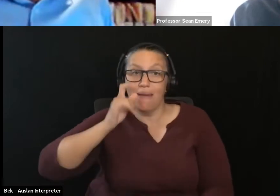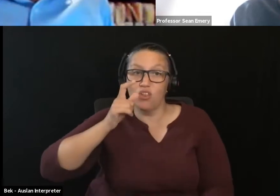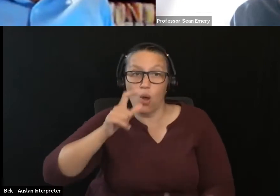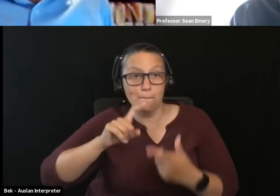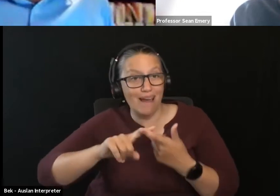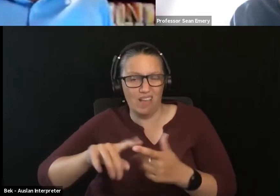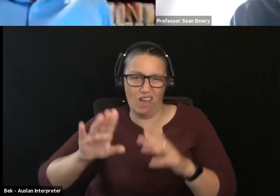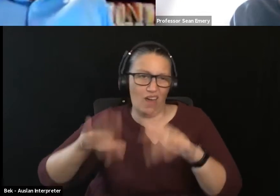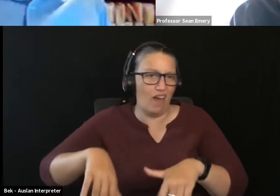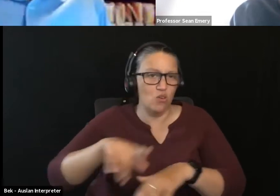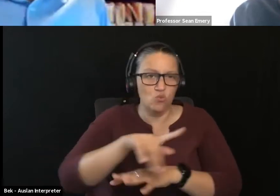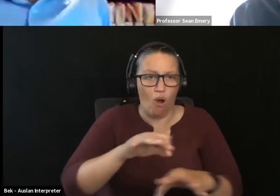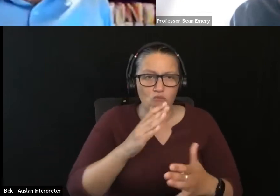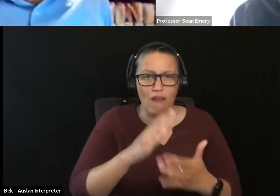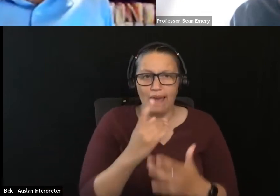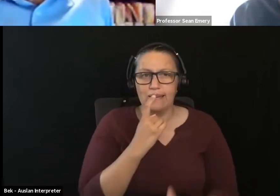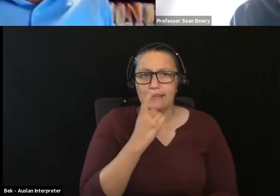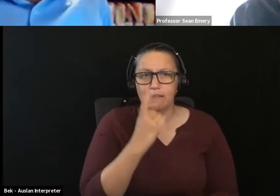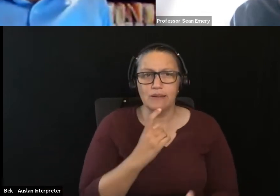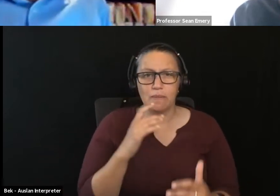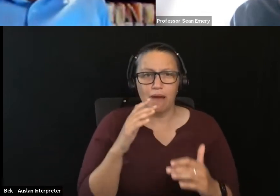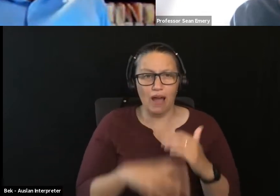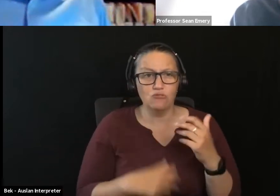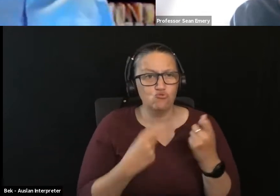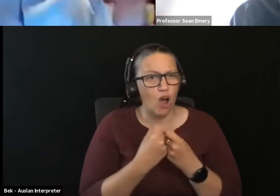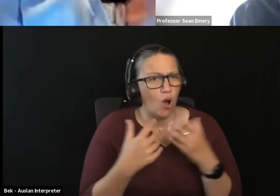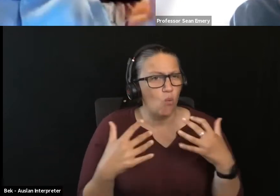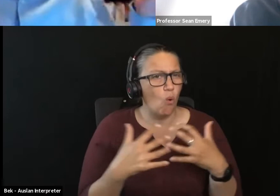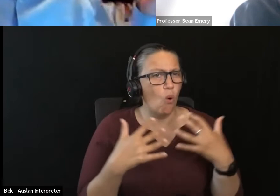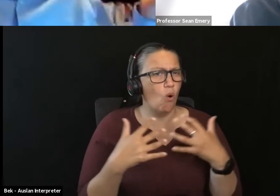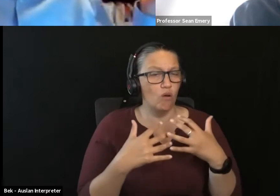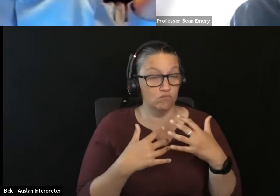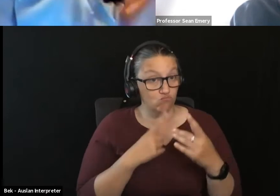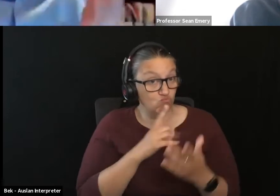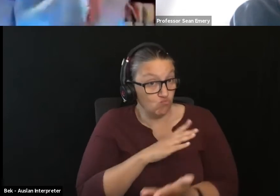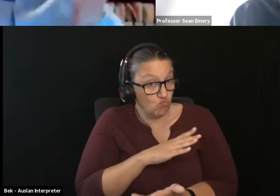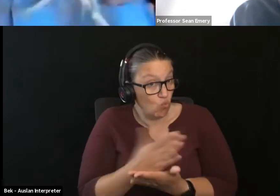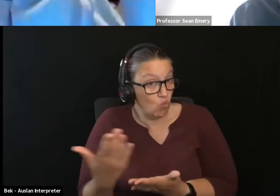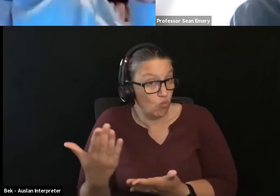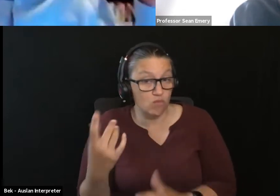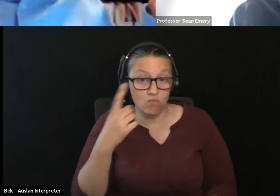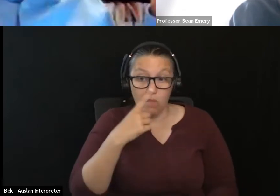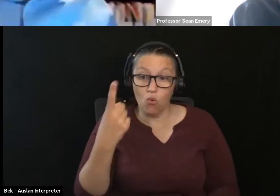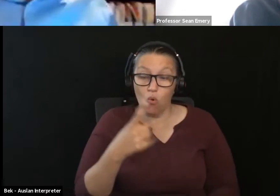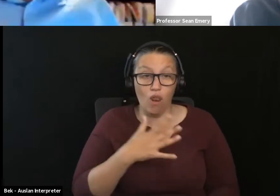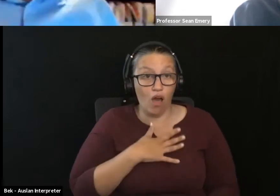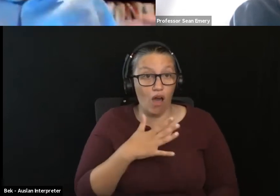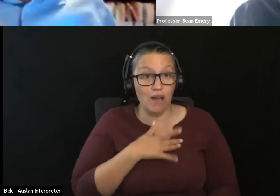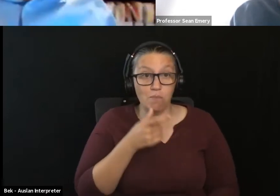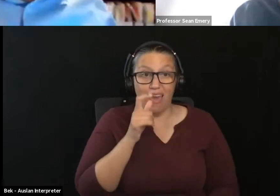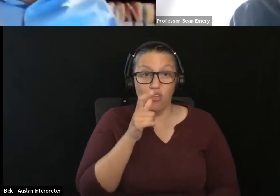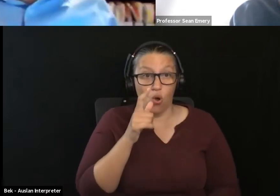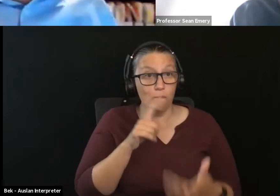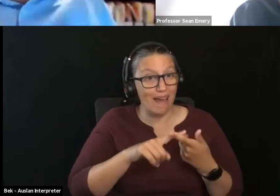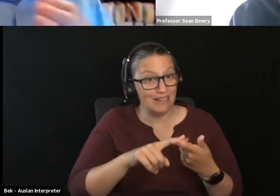serious about the drug war and re-stigmatizing drug use. And that's true. It's true. The people who were in favor of methadone maintenance